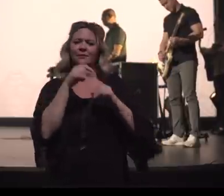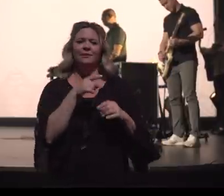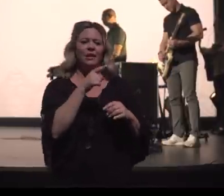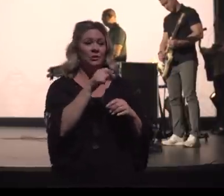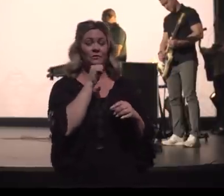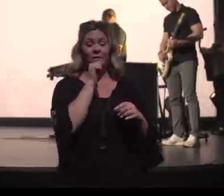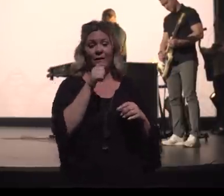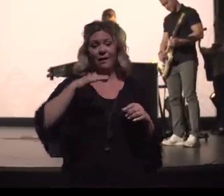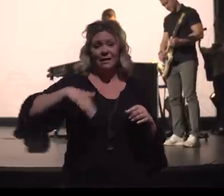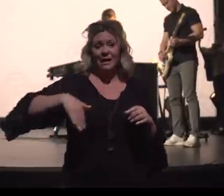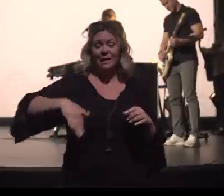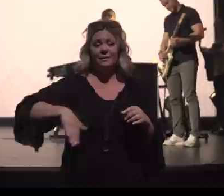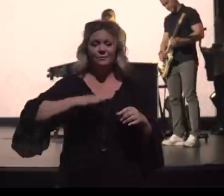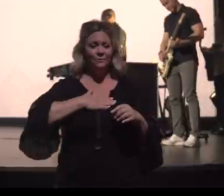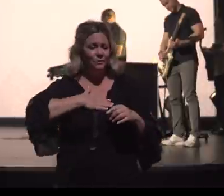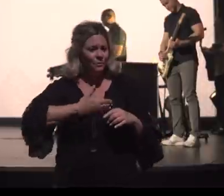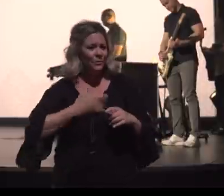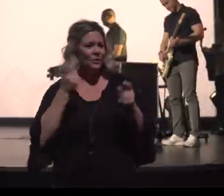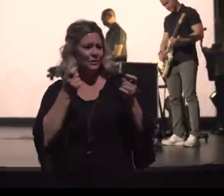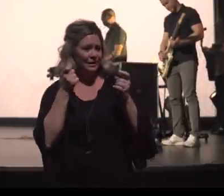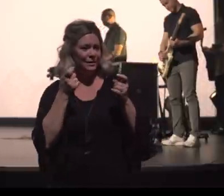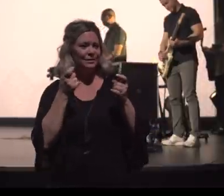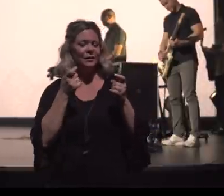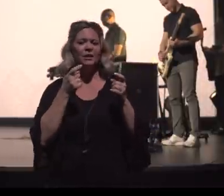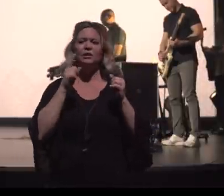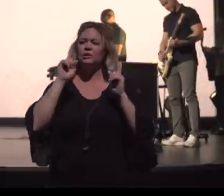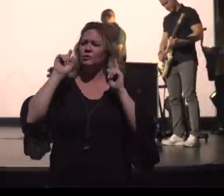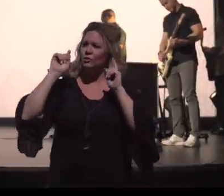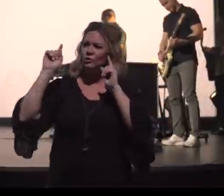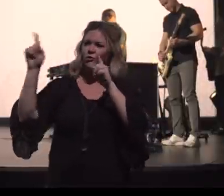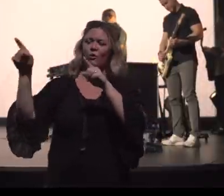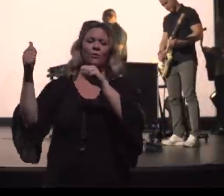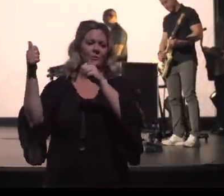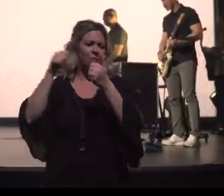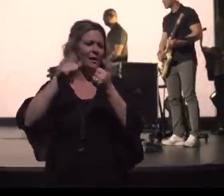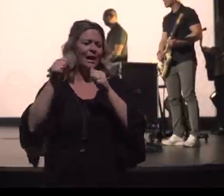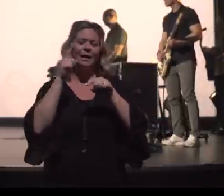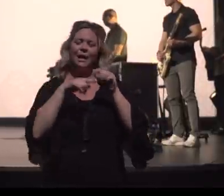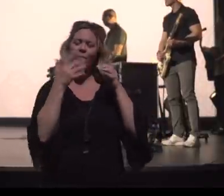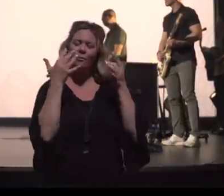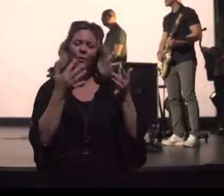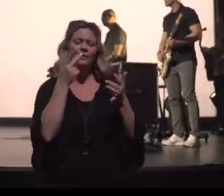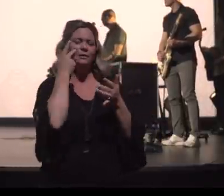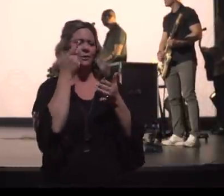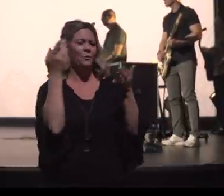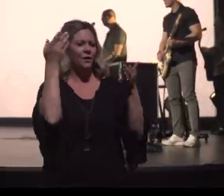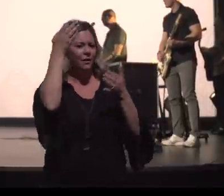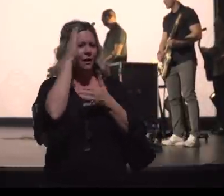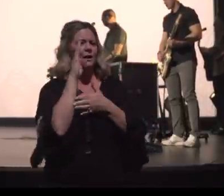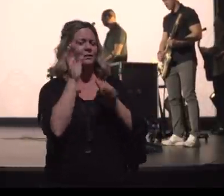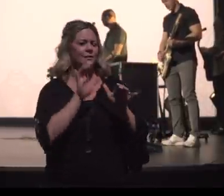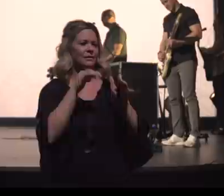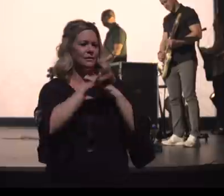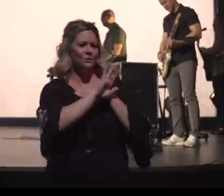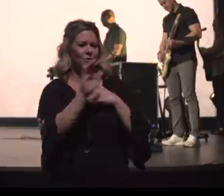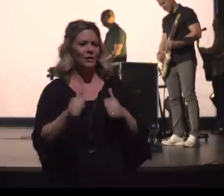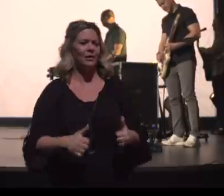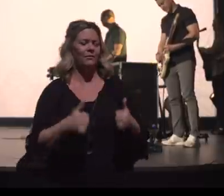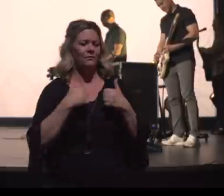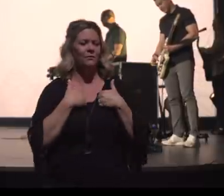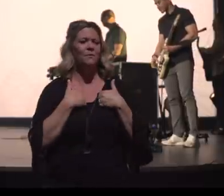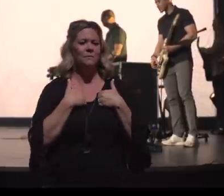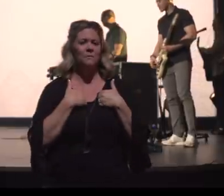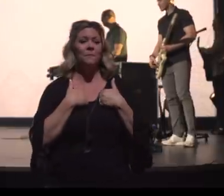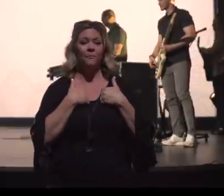been baptized. You head straight to the baptistry, and I just can't wait to see what God does in your life. I want to give you a chance to make that decision today if that's